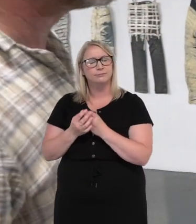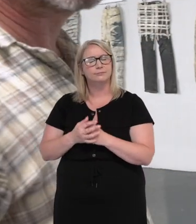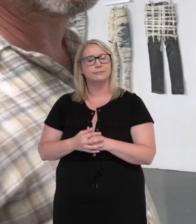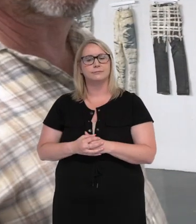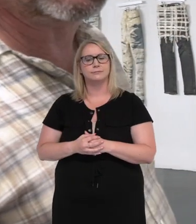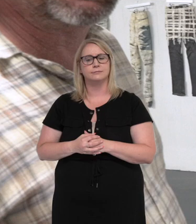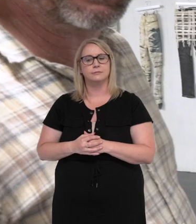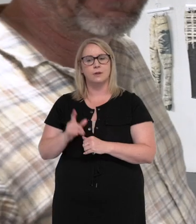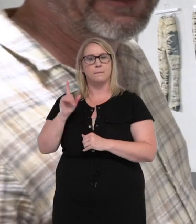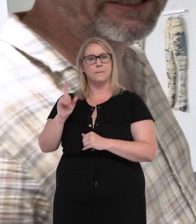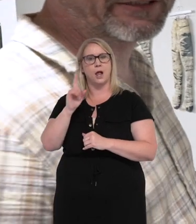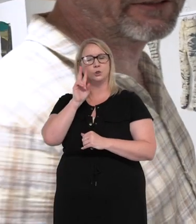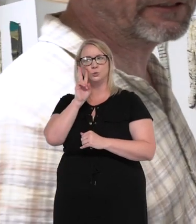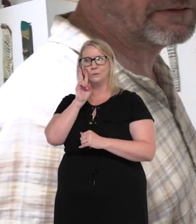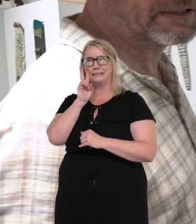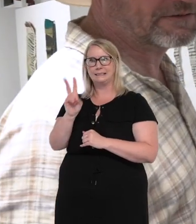but to see them